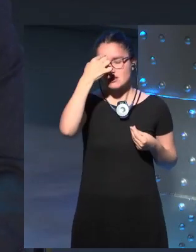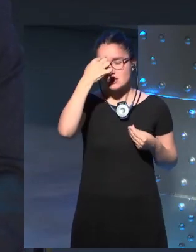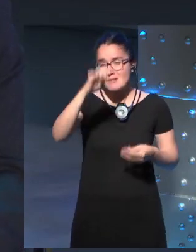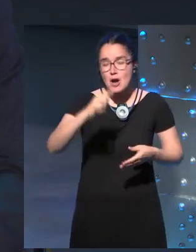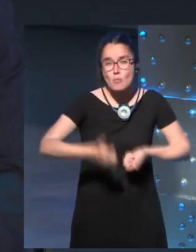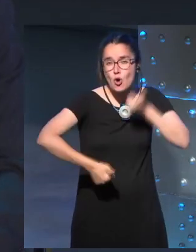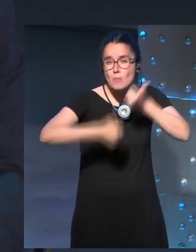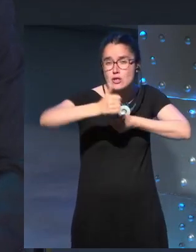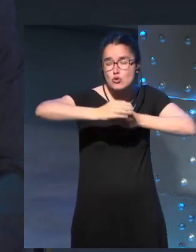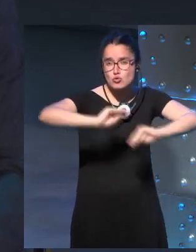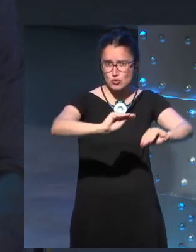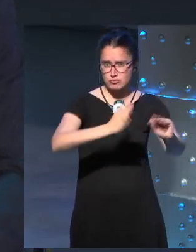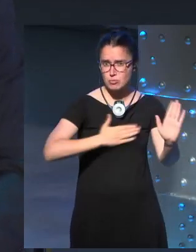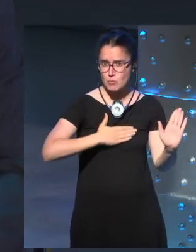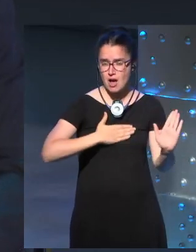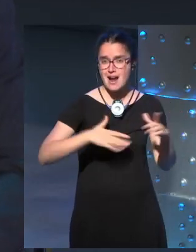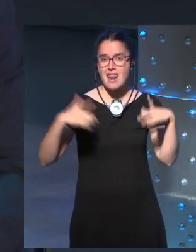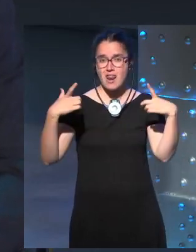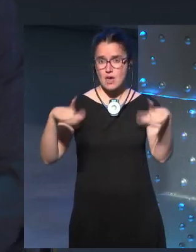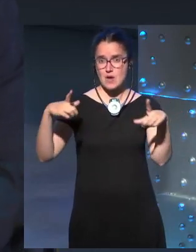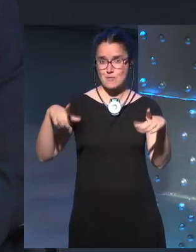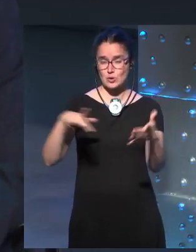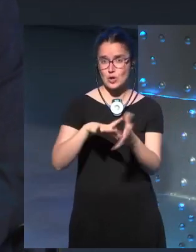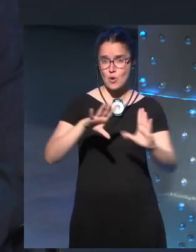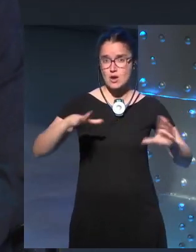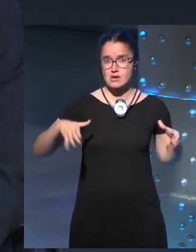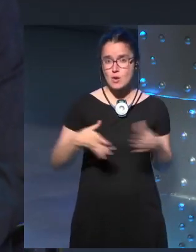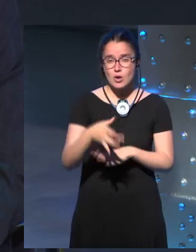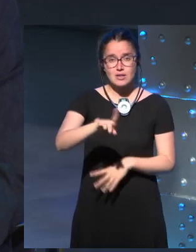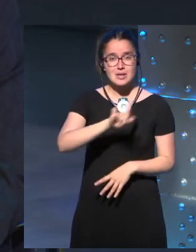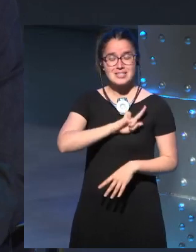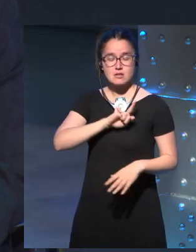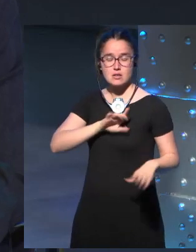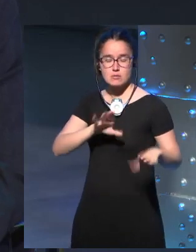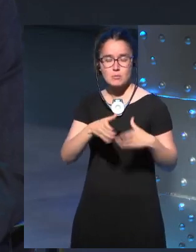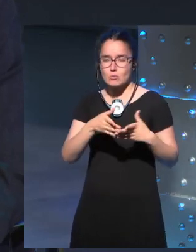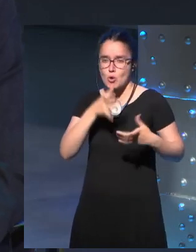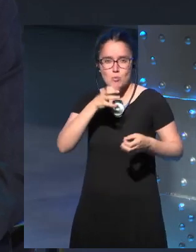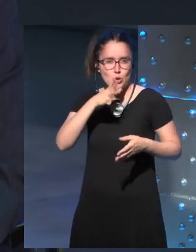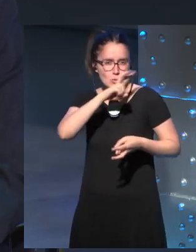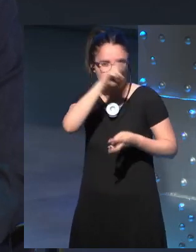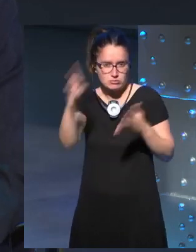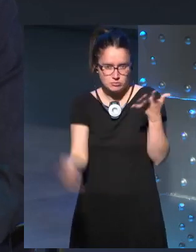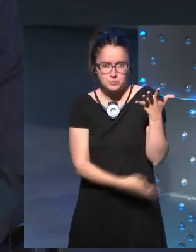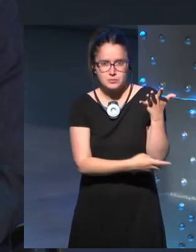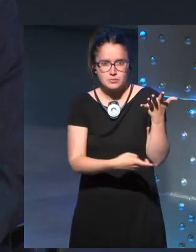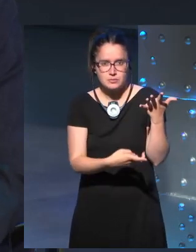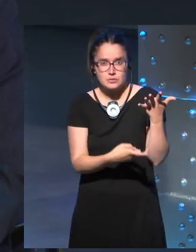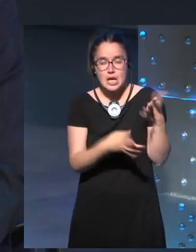after that, because it was like their Bible, so to speak. Liverpool has some fate